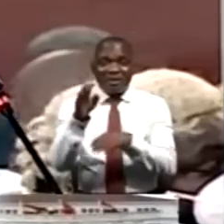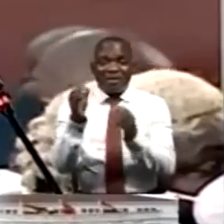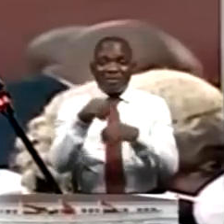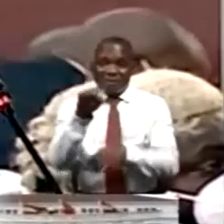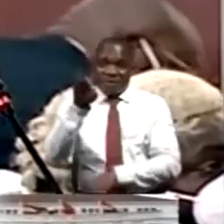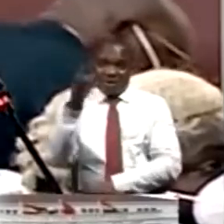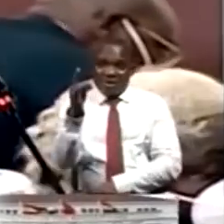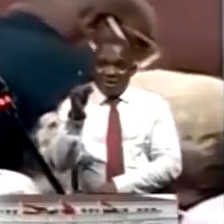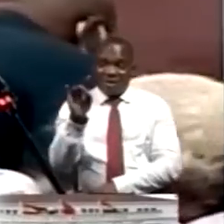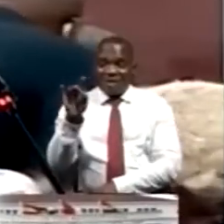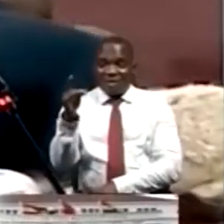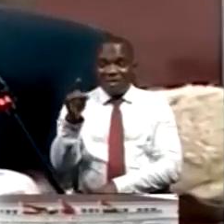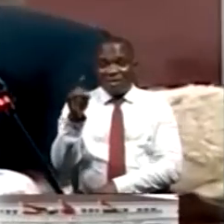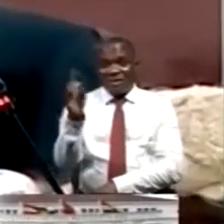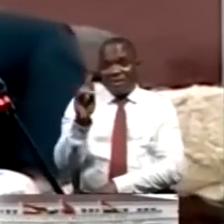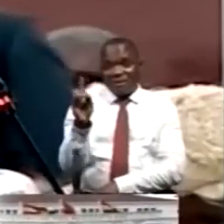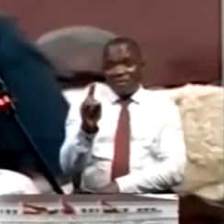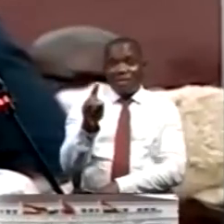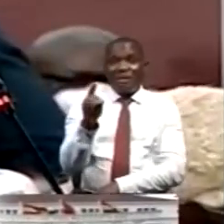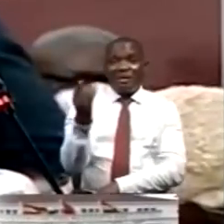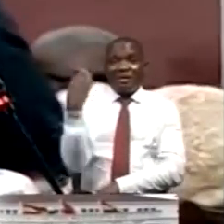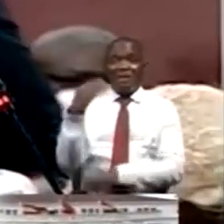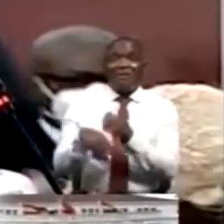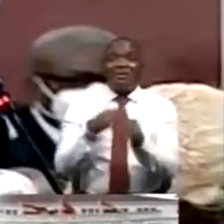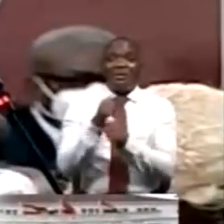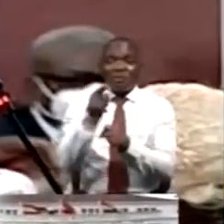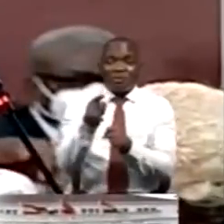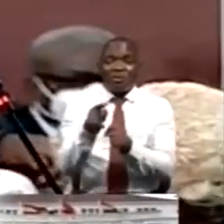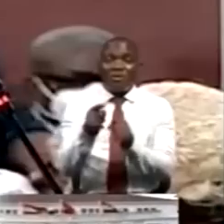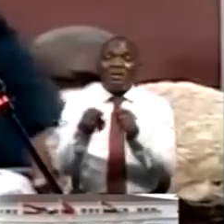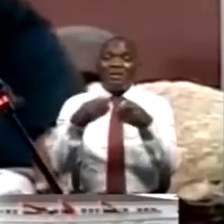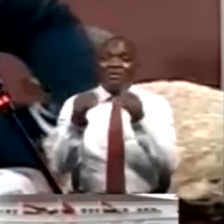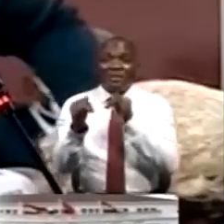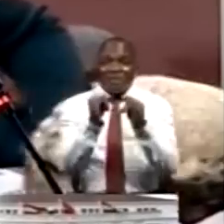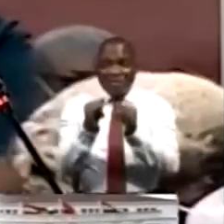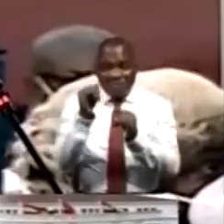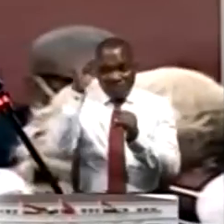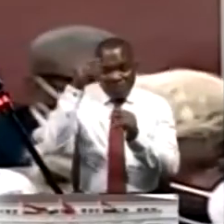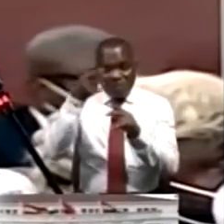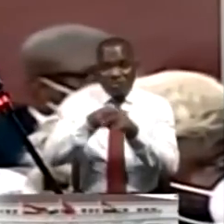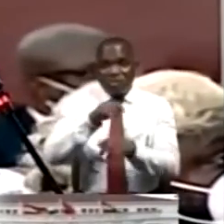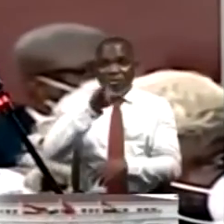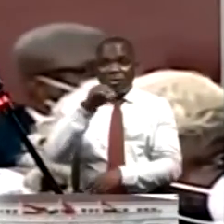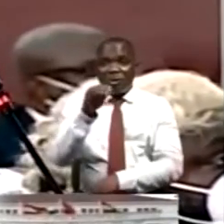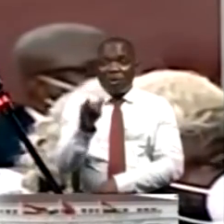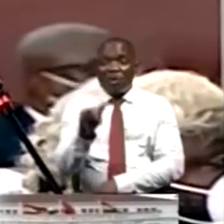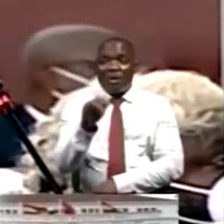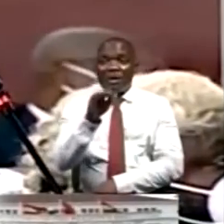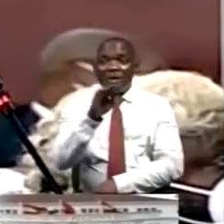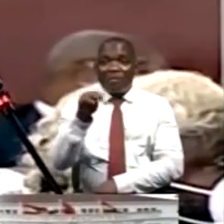the 8th of December 2020 to Kwesi Parker Wilson of Dry FM. Do you recall?